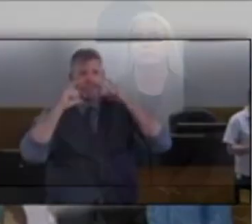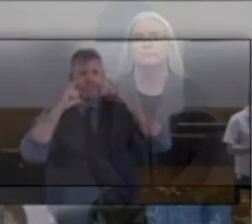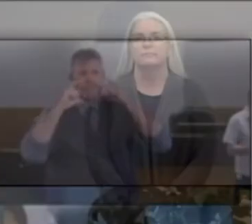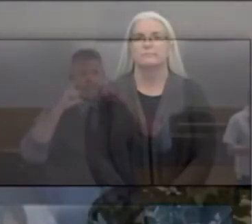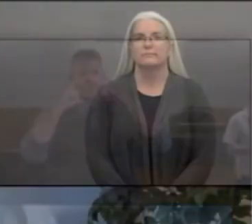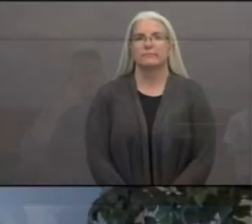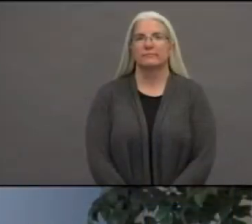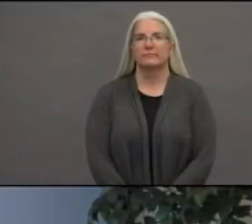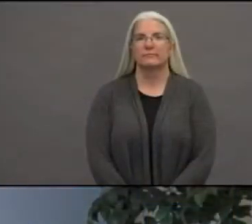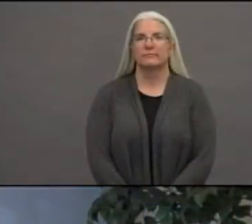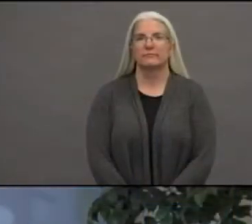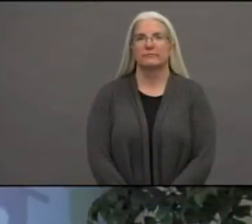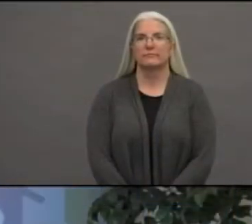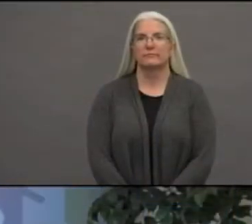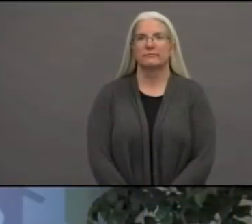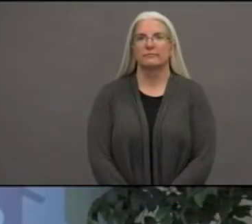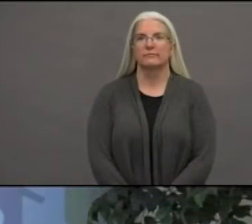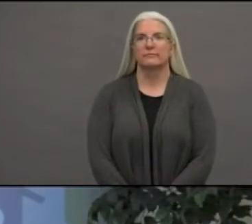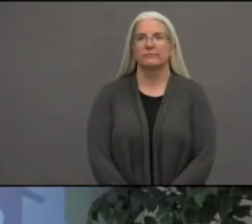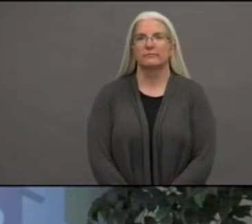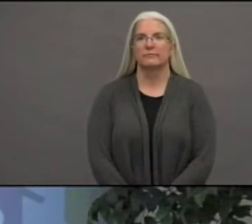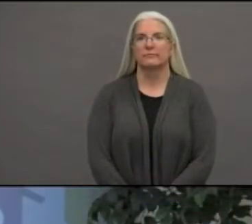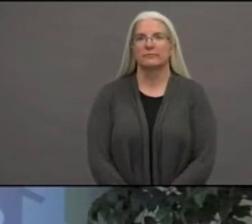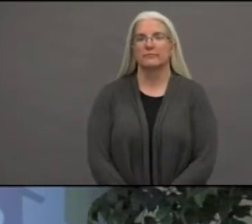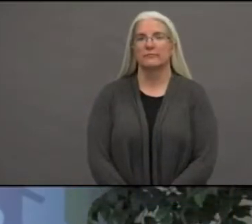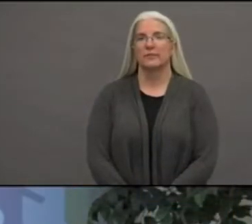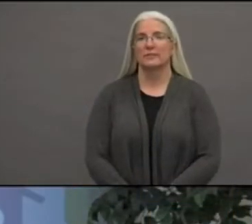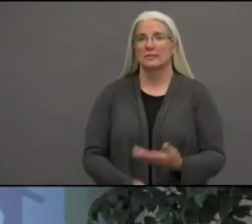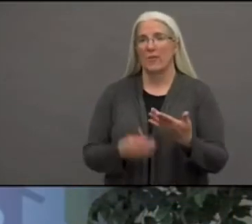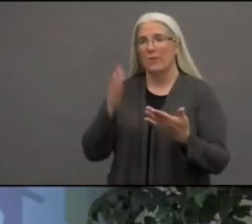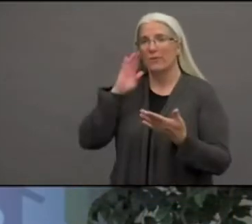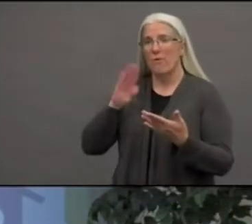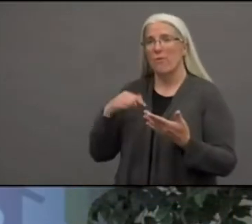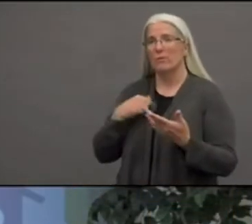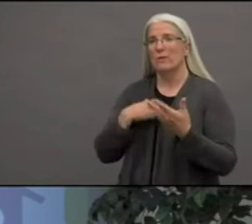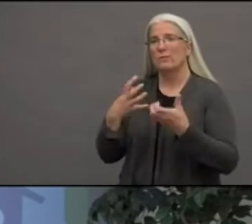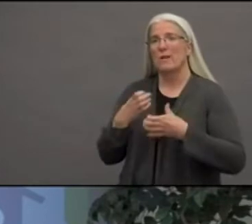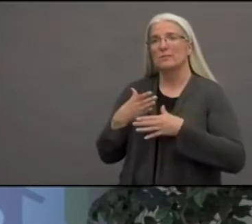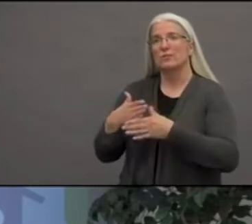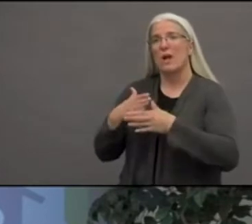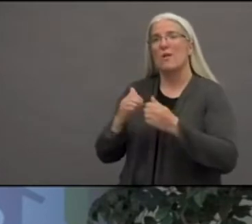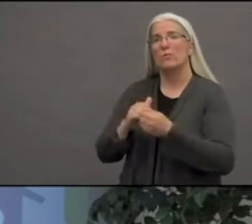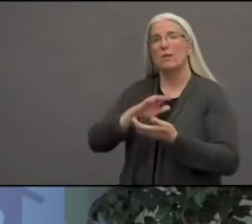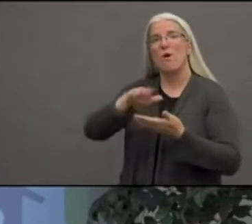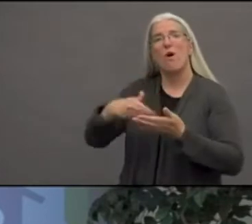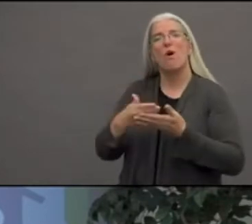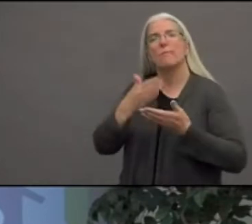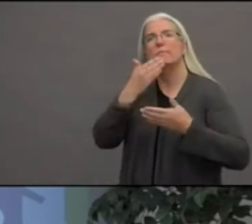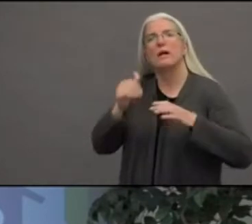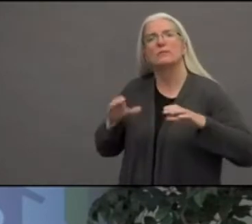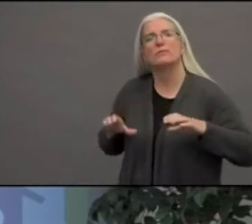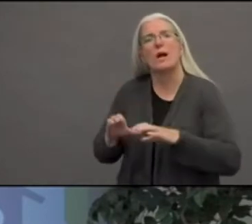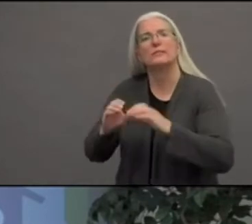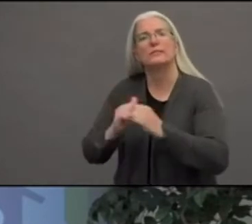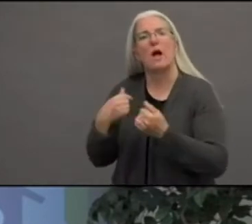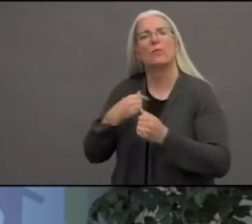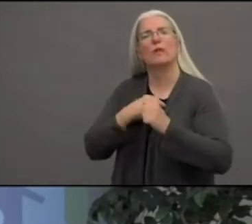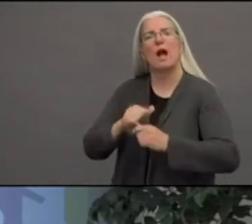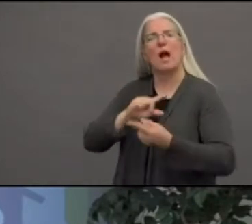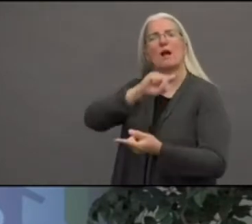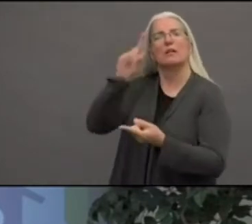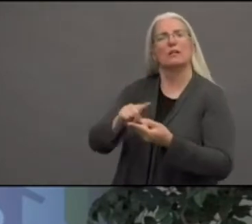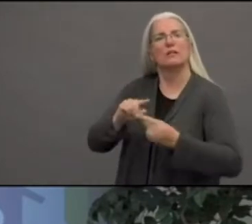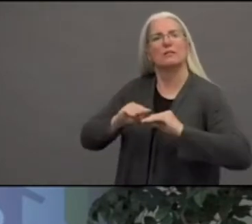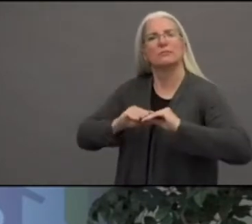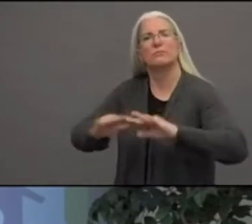together. So we want to share with you some best practices to prevent the spread of COVID-19, especially for this